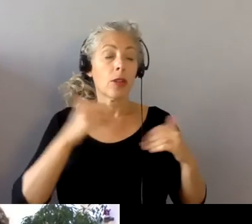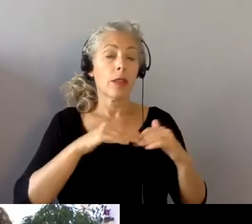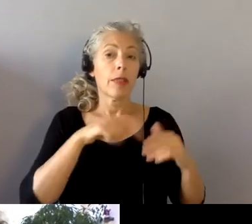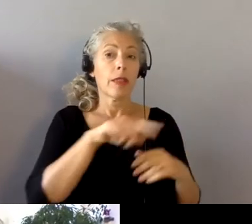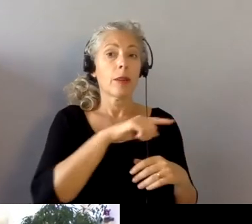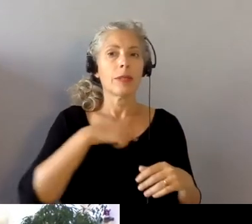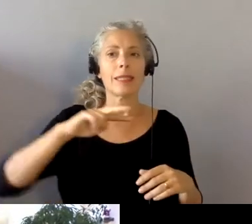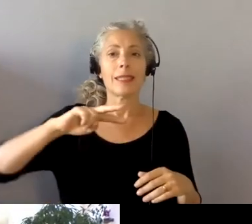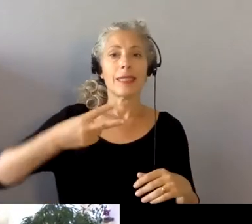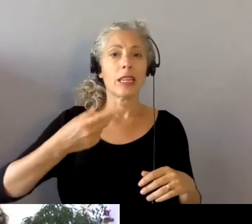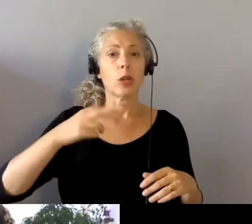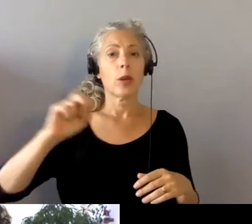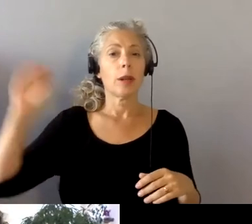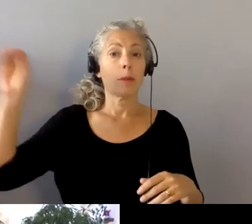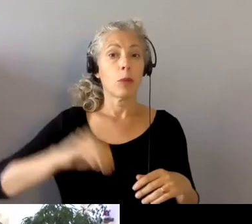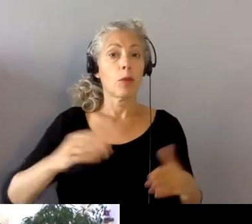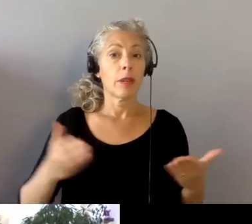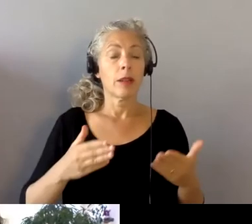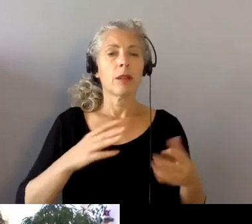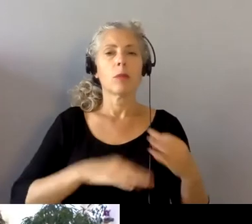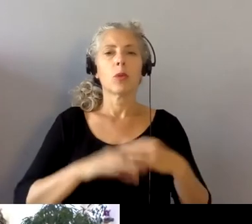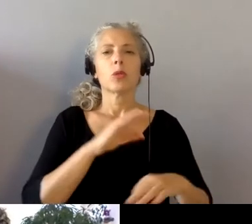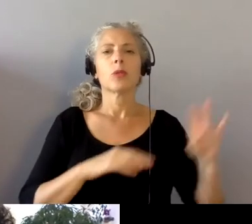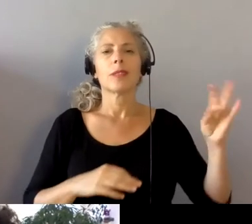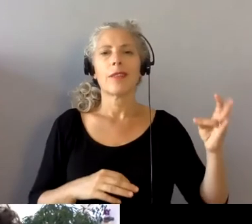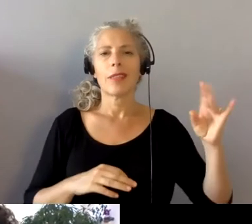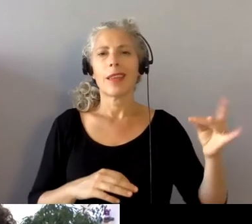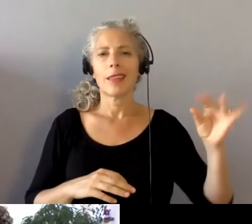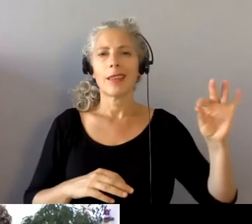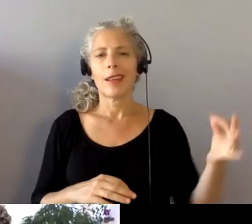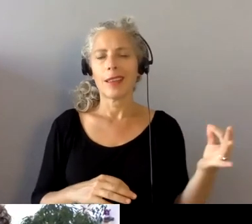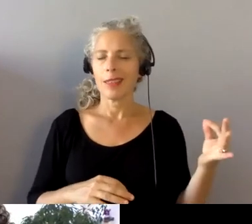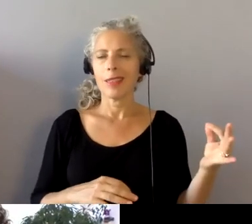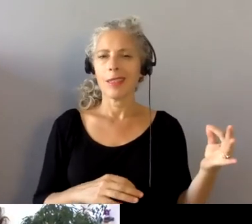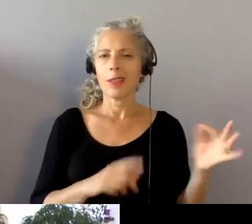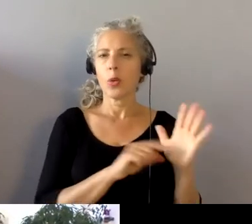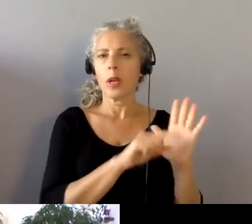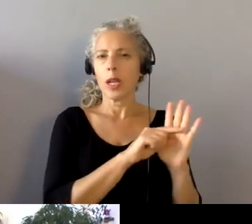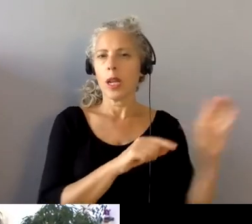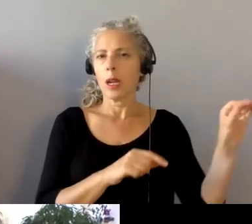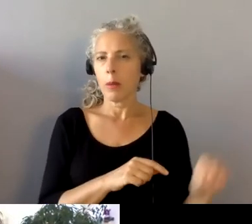was in second grade as opposed to seventh grade, eighth grade, ninth grade, 10th grade.